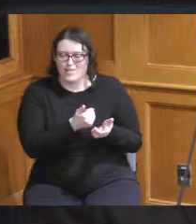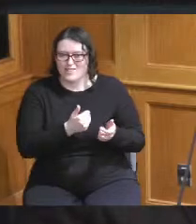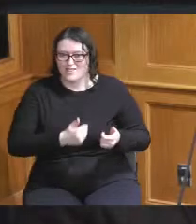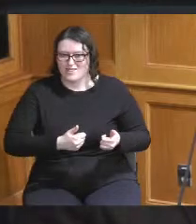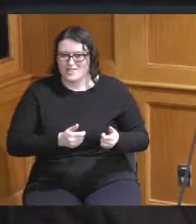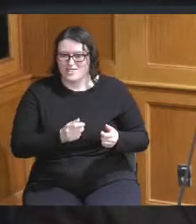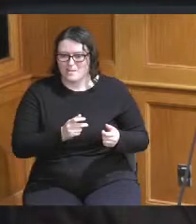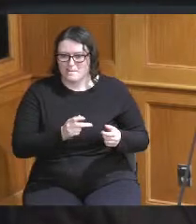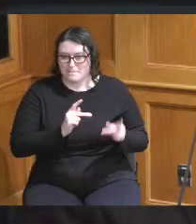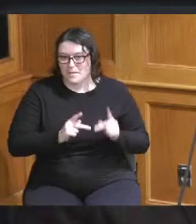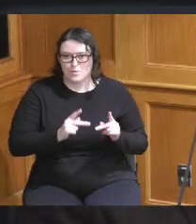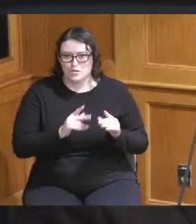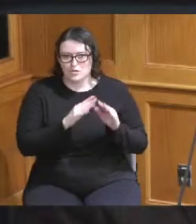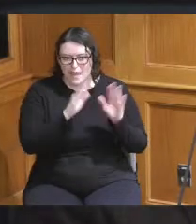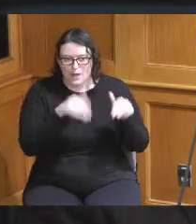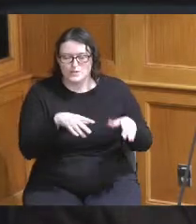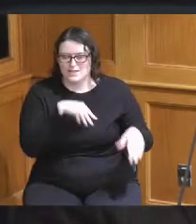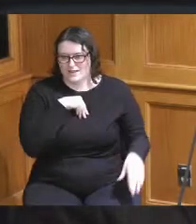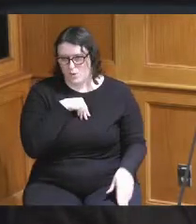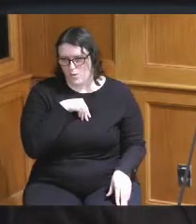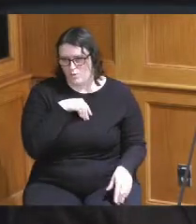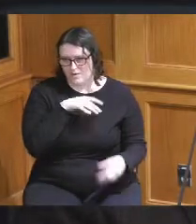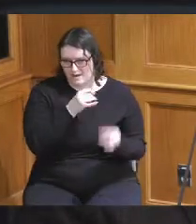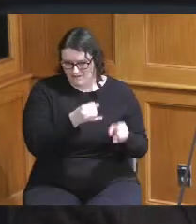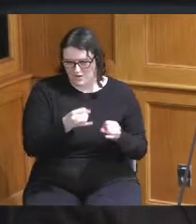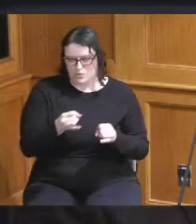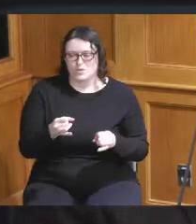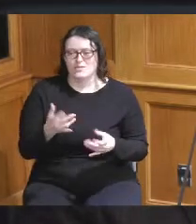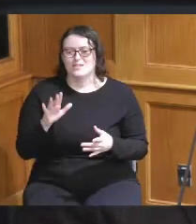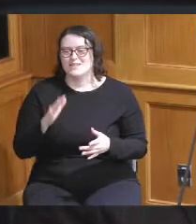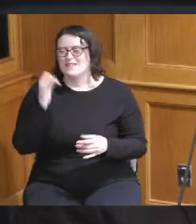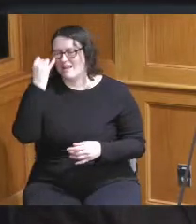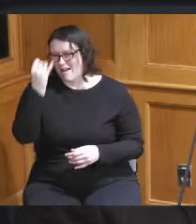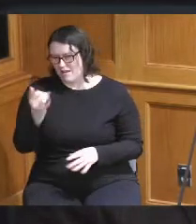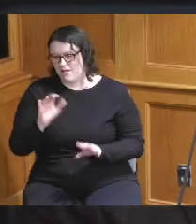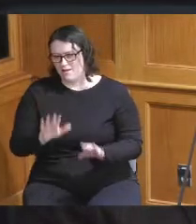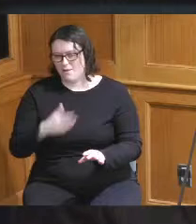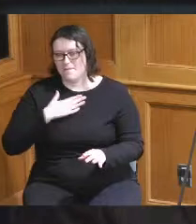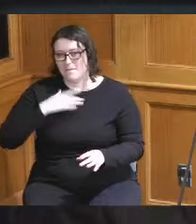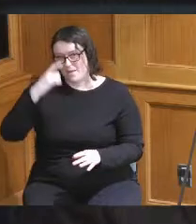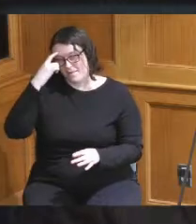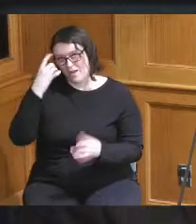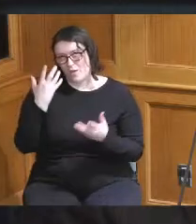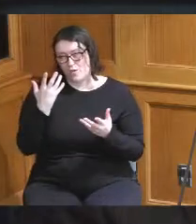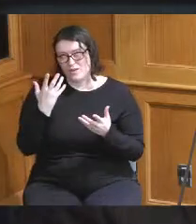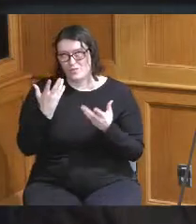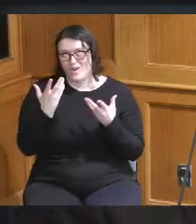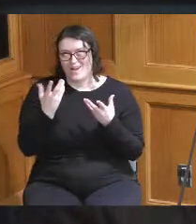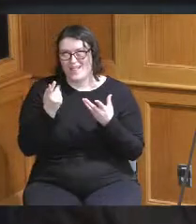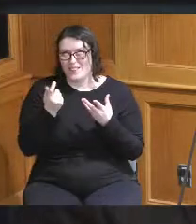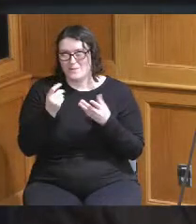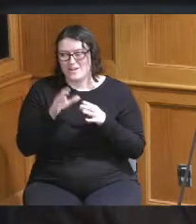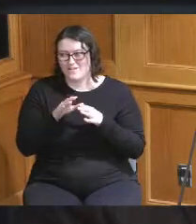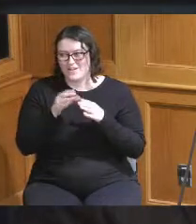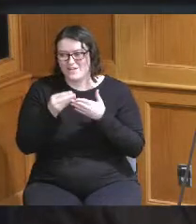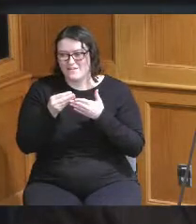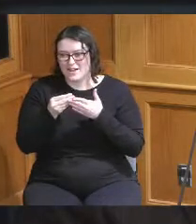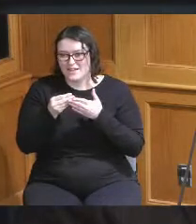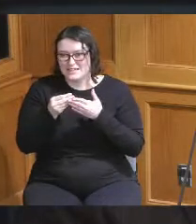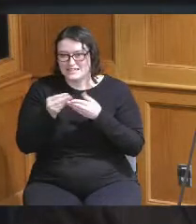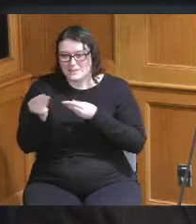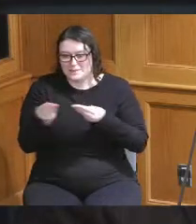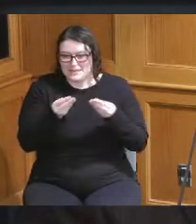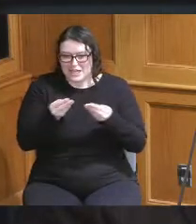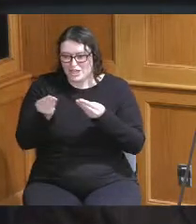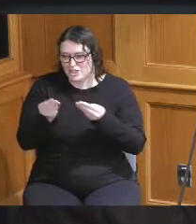the other side, right? That's the whole idea. And my idea always is to create this little fund in between where we're doing remediation, so